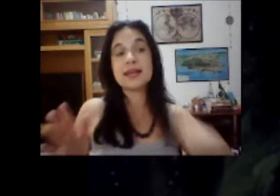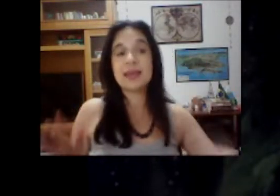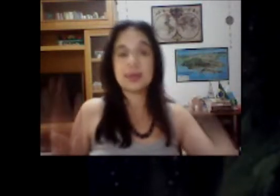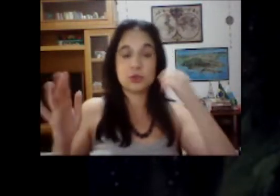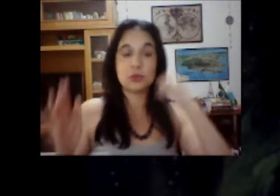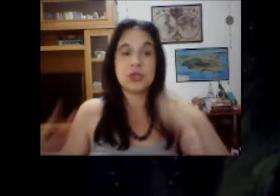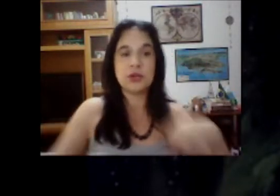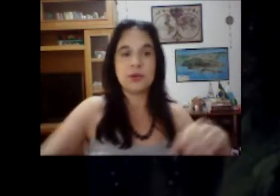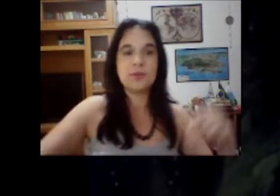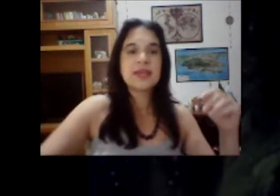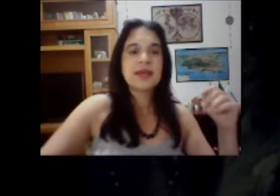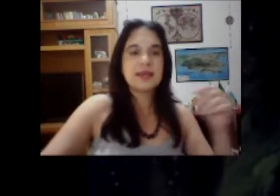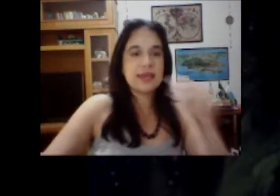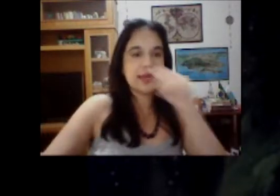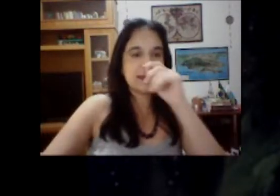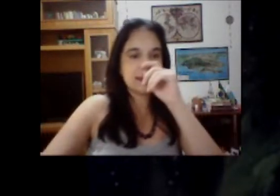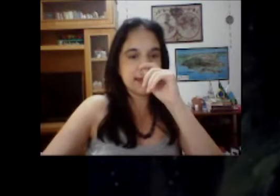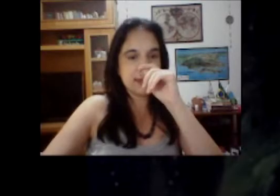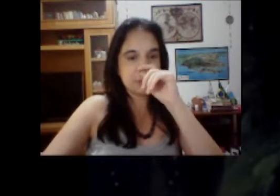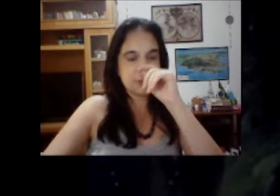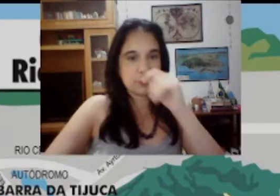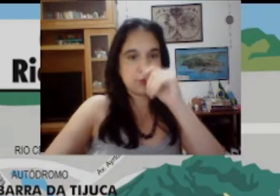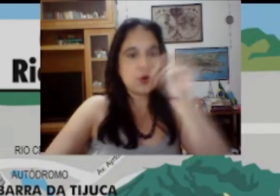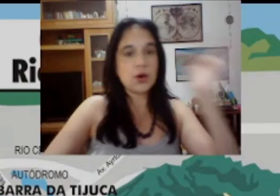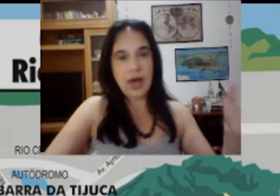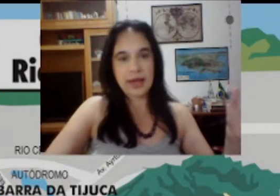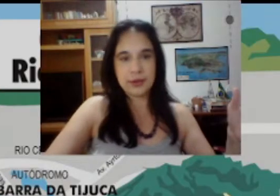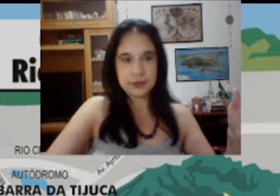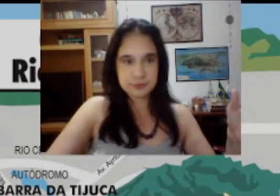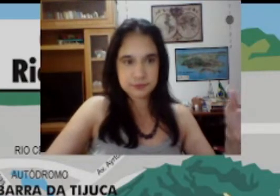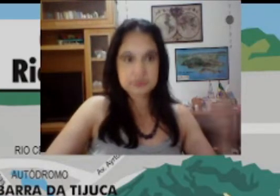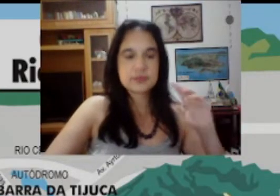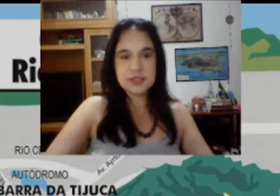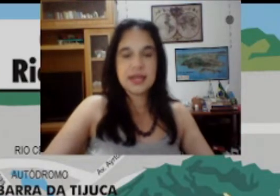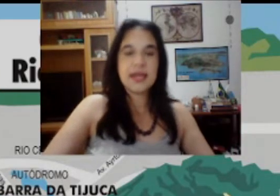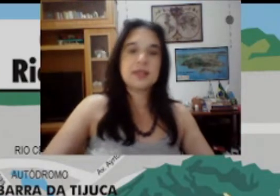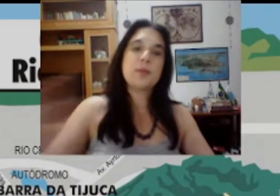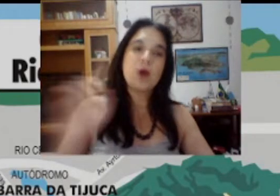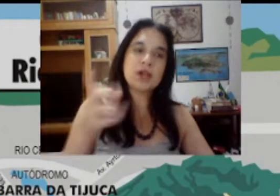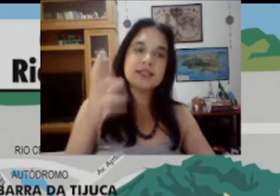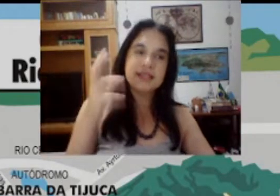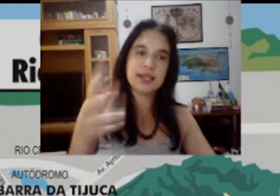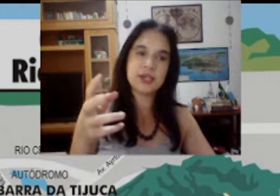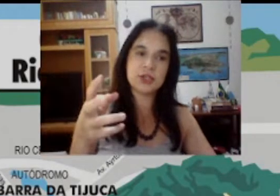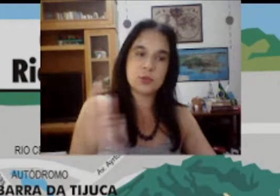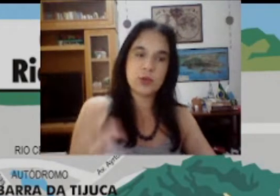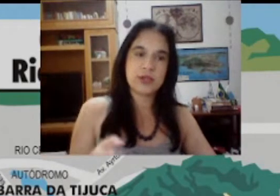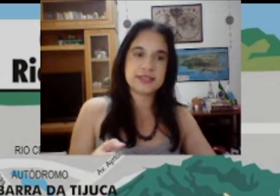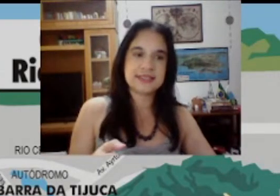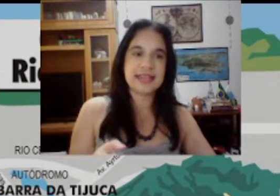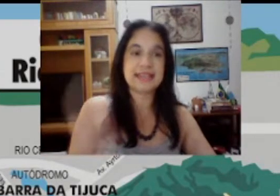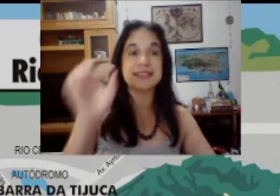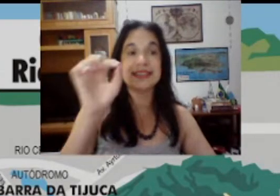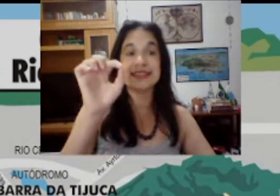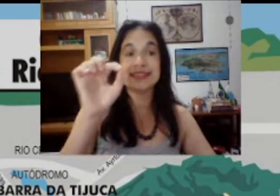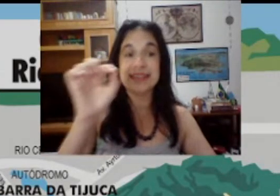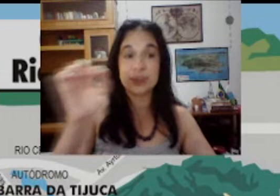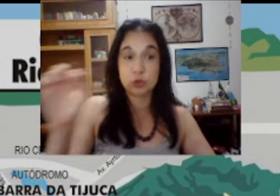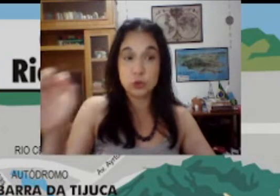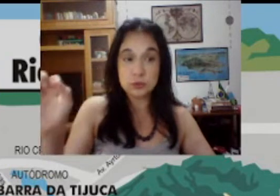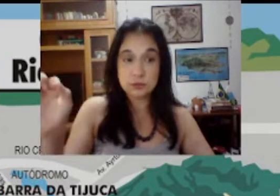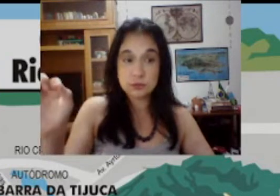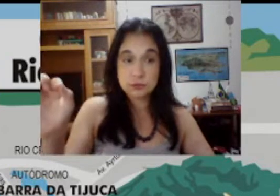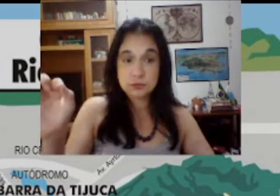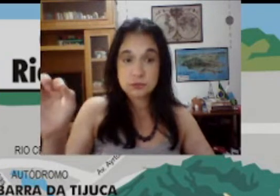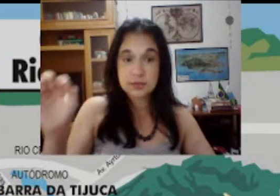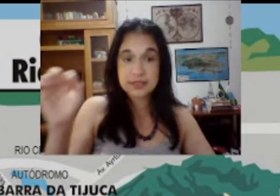they came to Rio, they lived for a while in the part here where it says